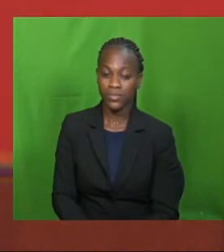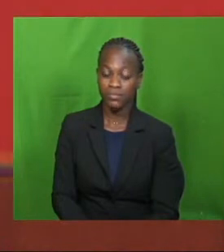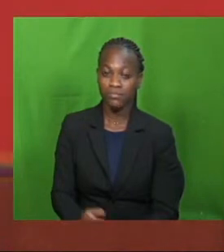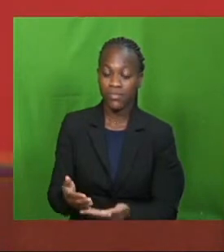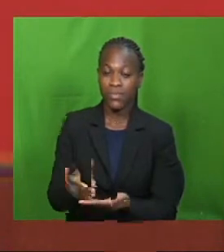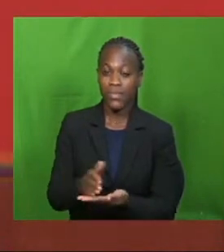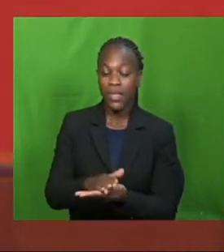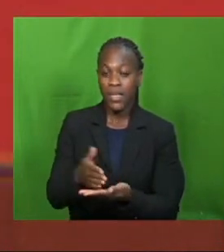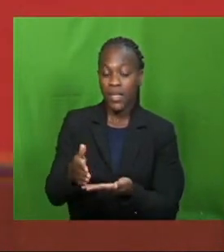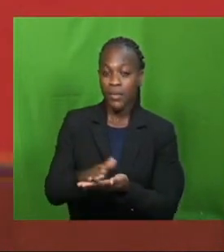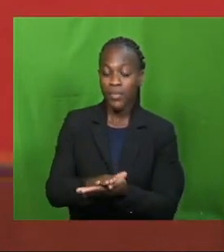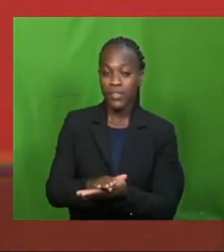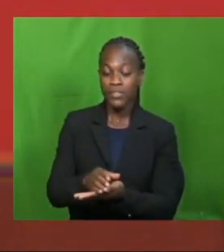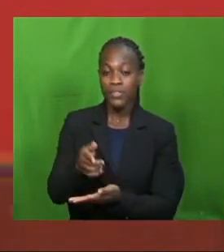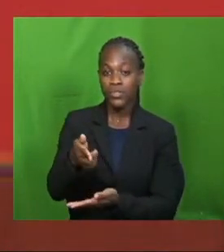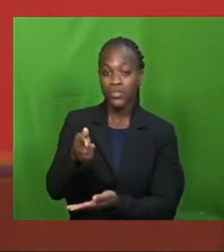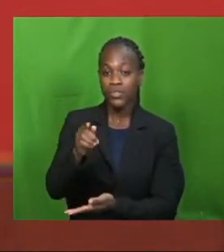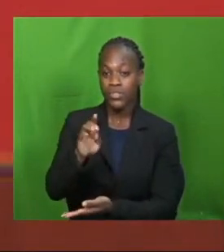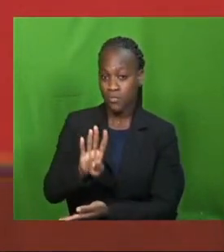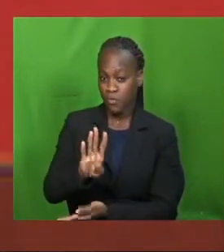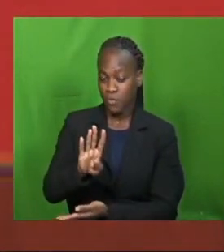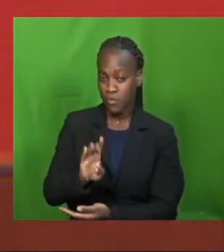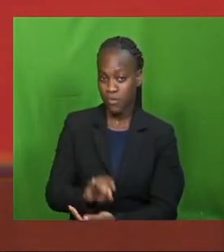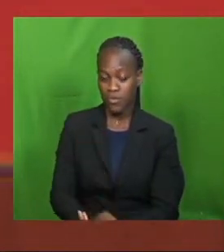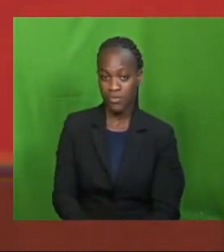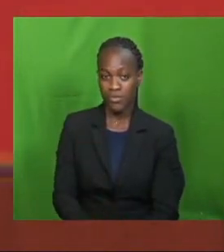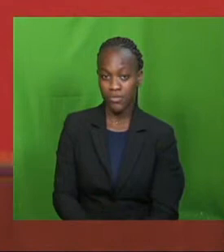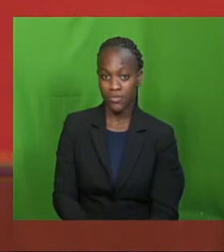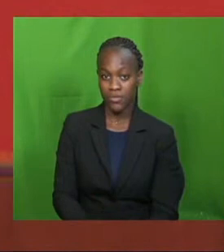Page number 24.